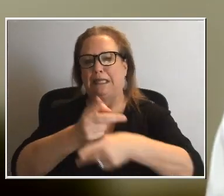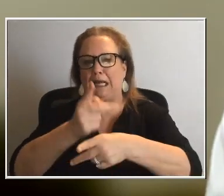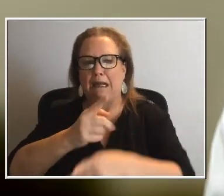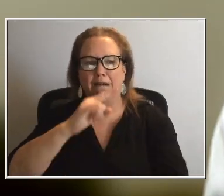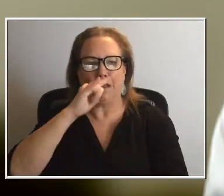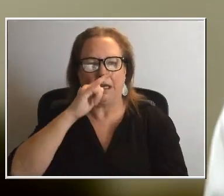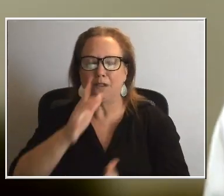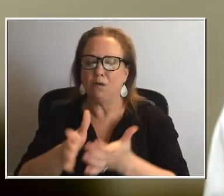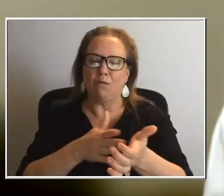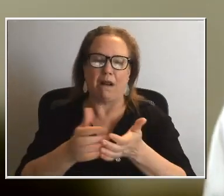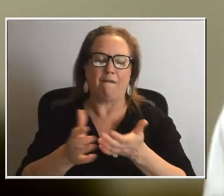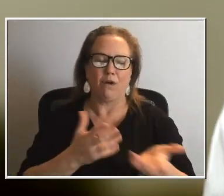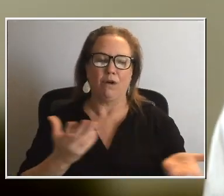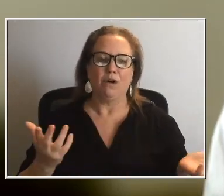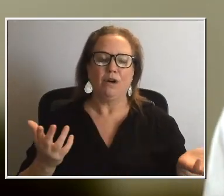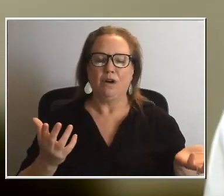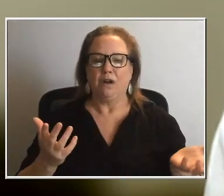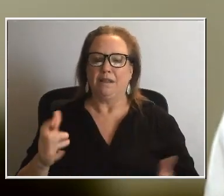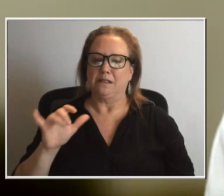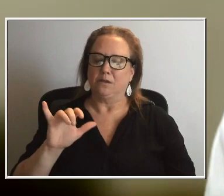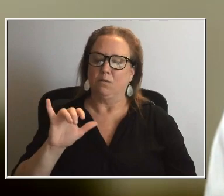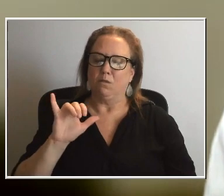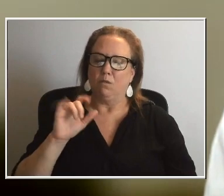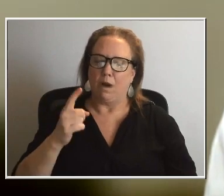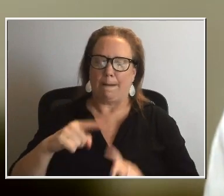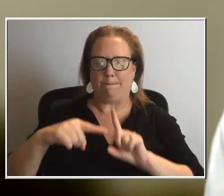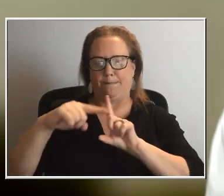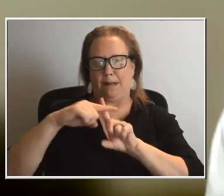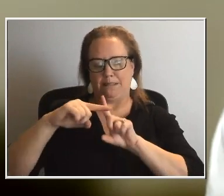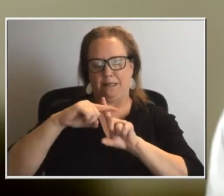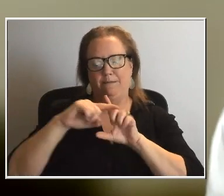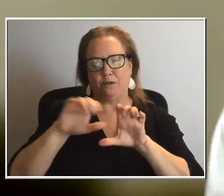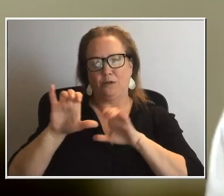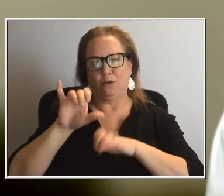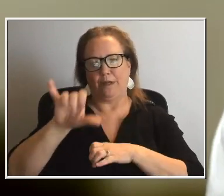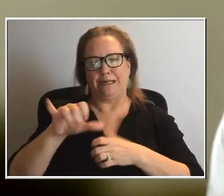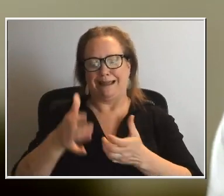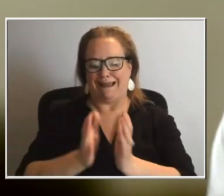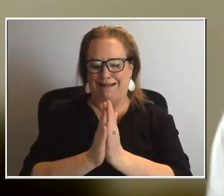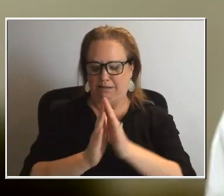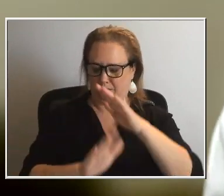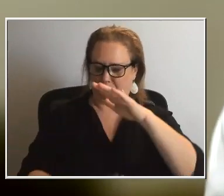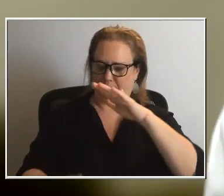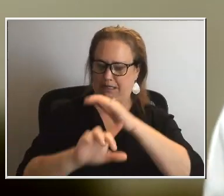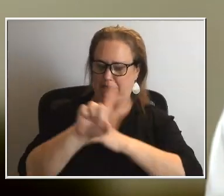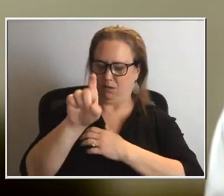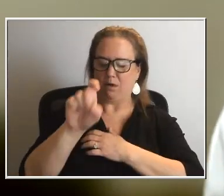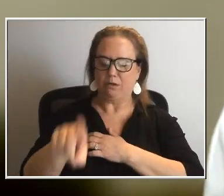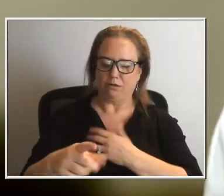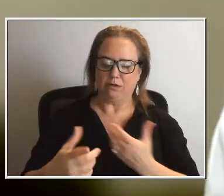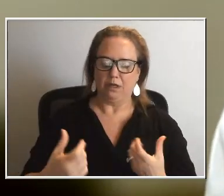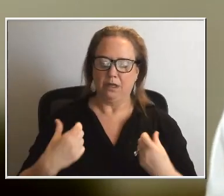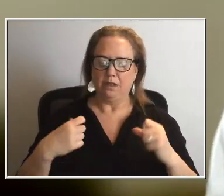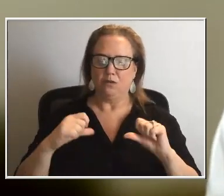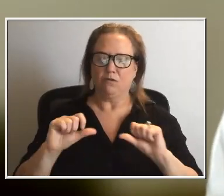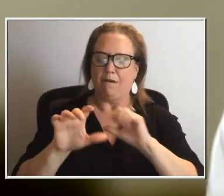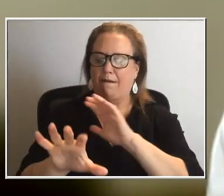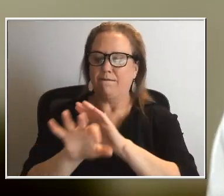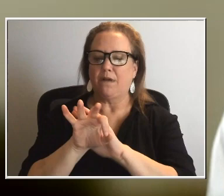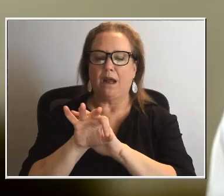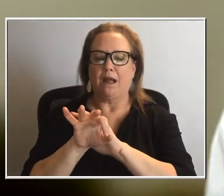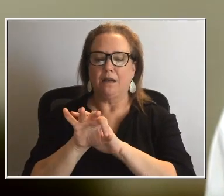that may be. This is one good step to try and do that, to try and ask those basic questions and then try to find those